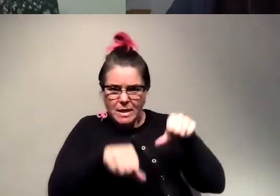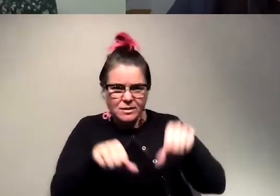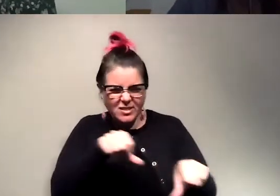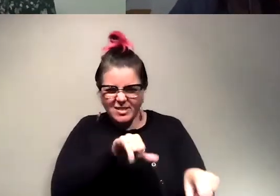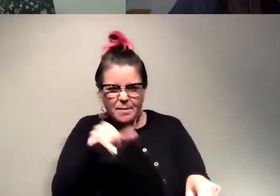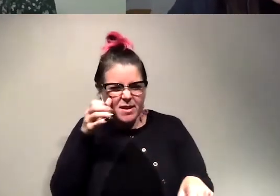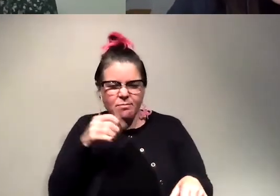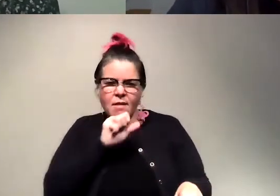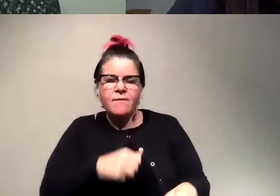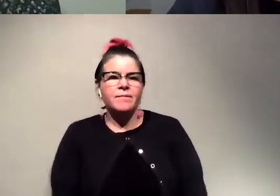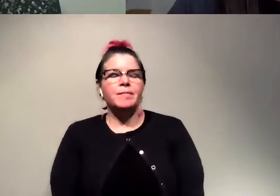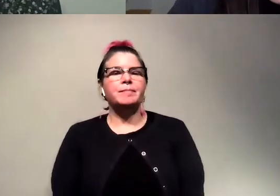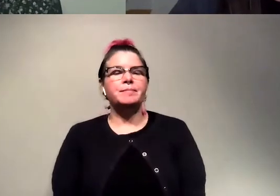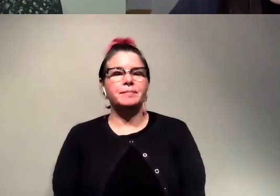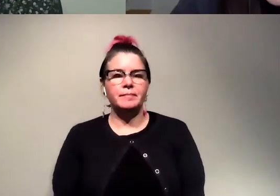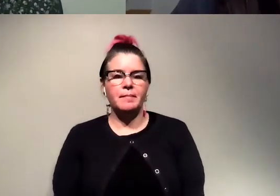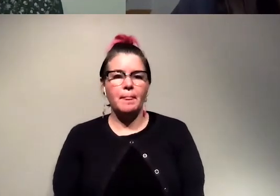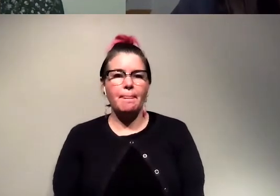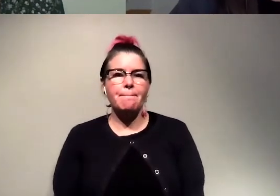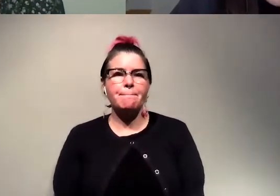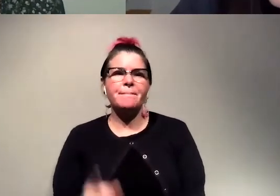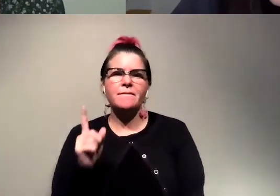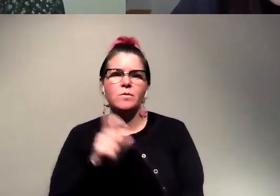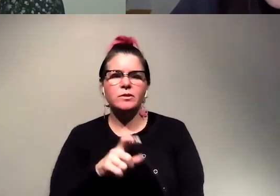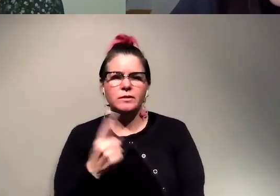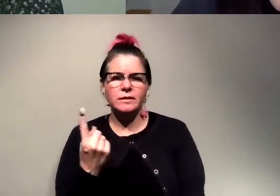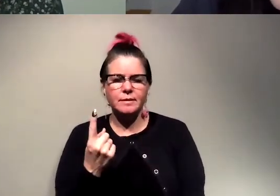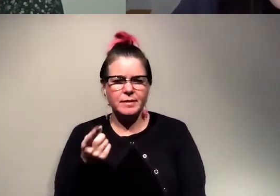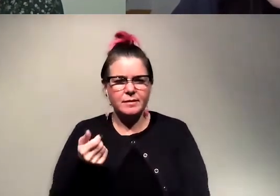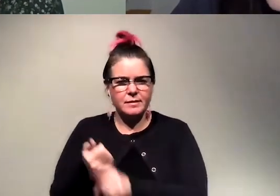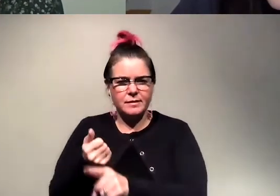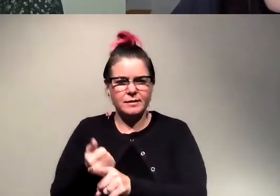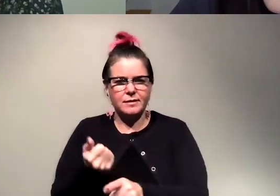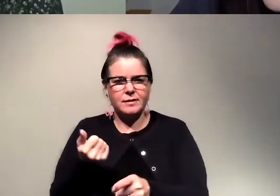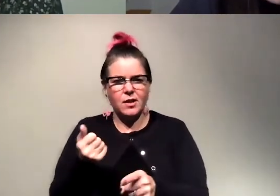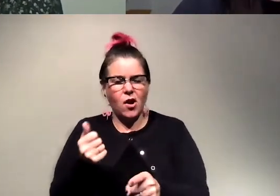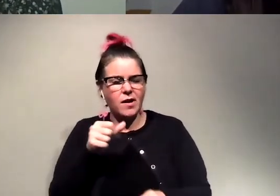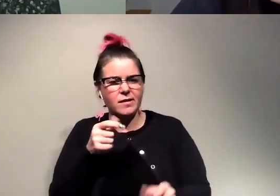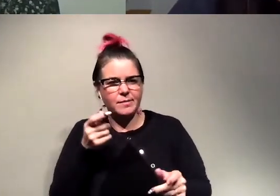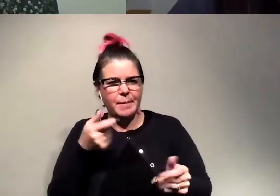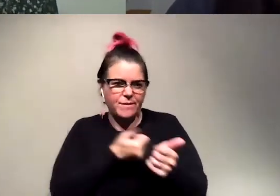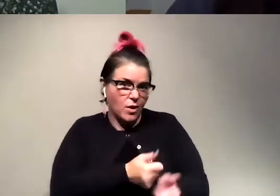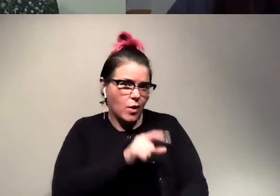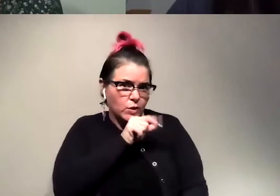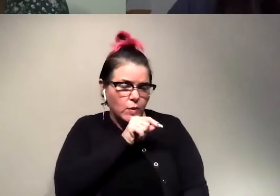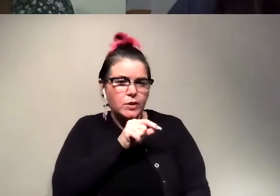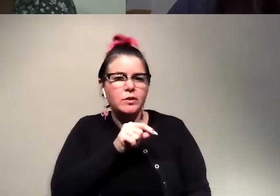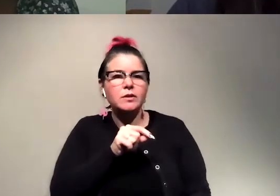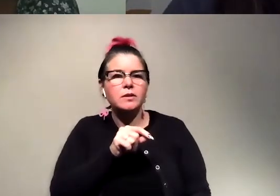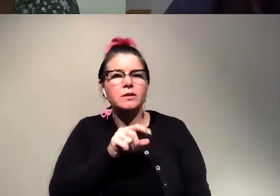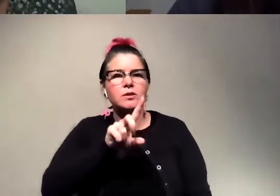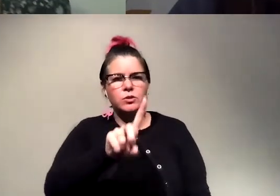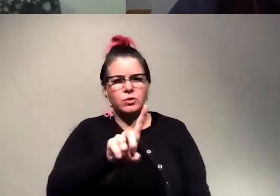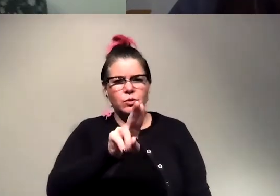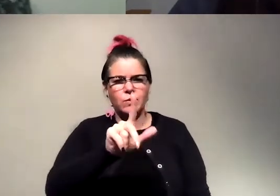Exactly. Awesome. So we've got a question from, I think, somebody who must have been paying attention to you on Twitter. What is a dewlap and what